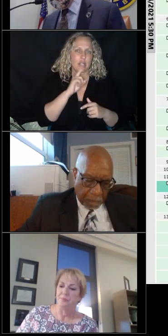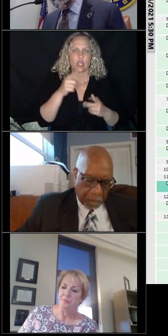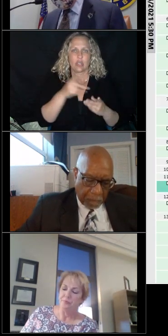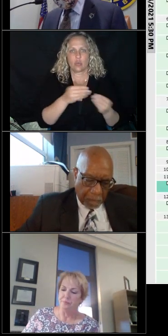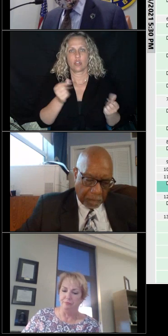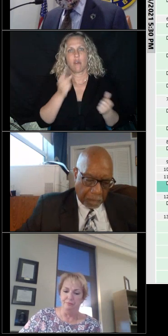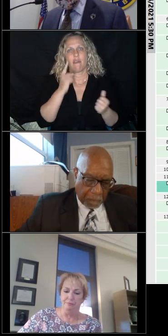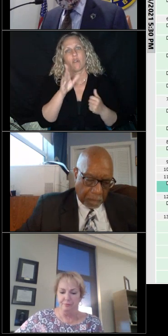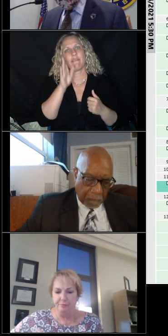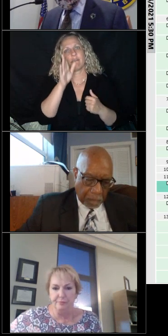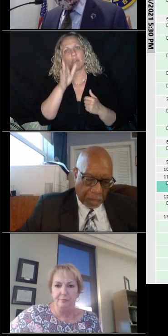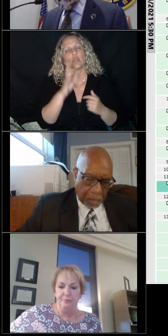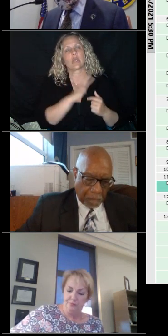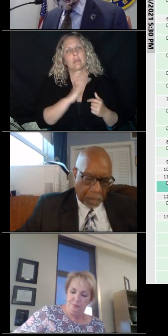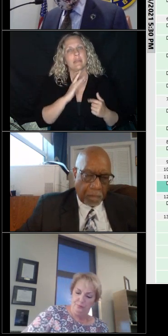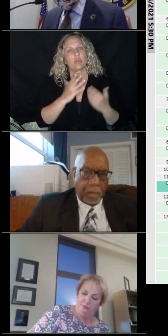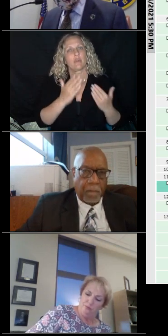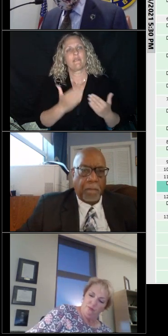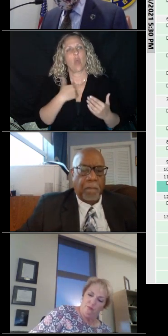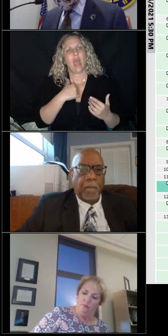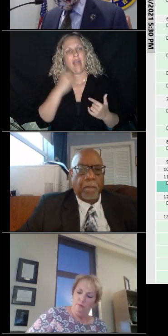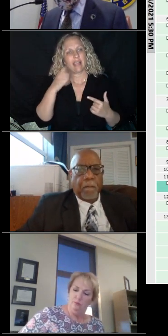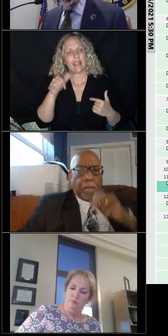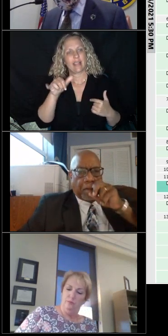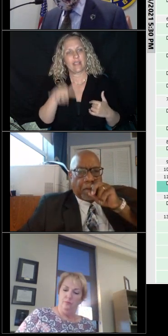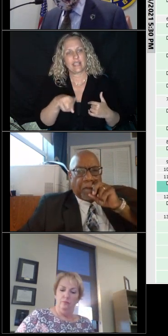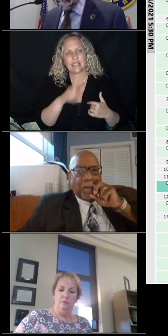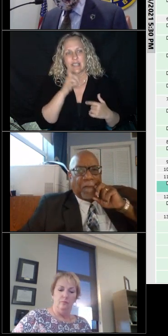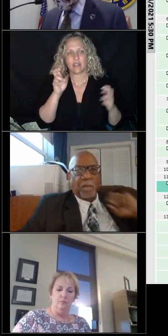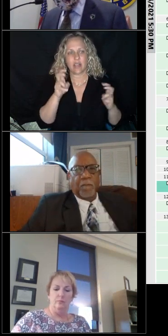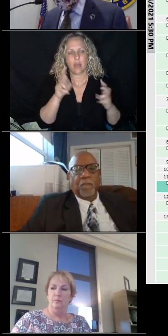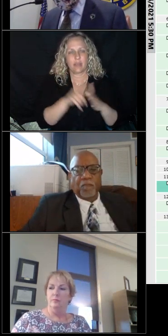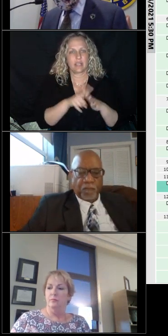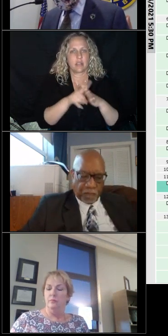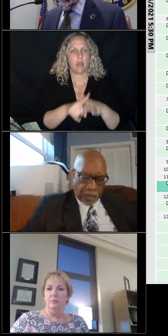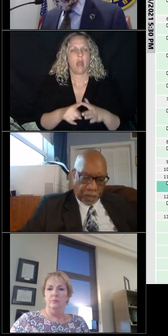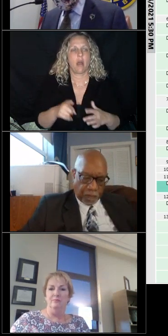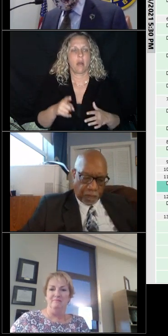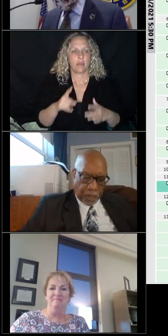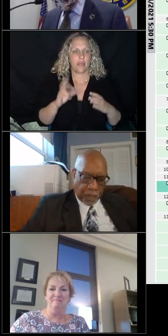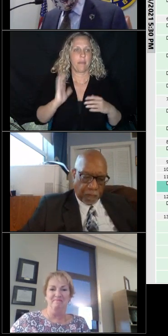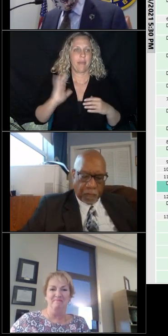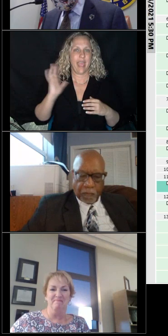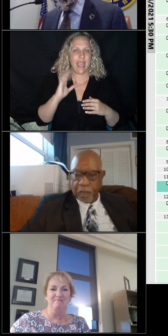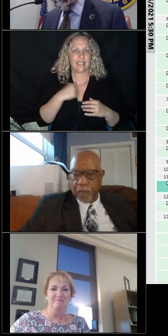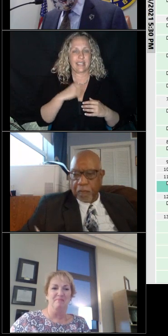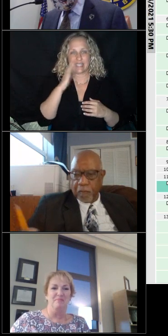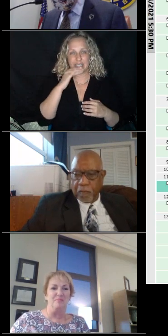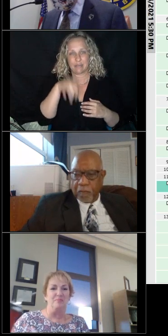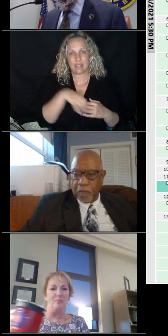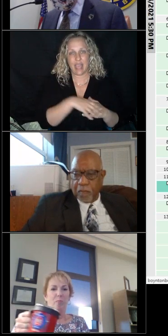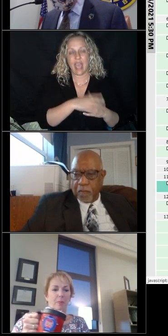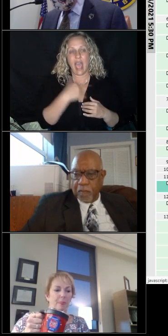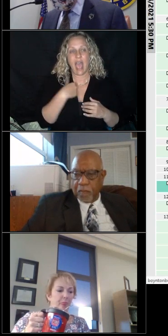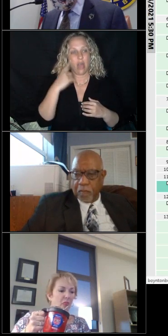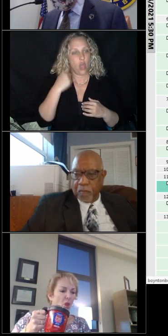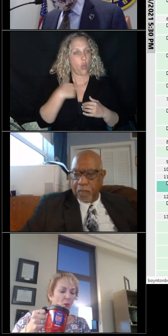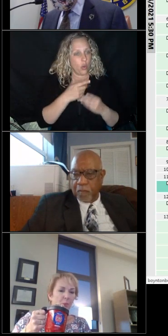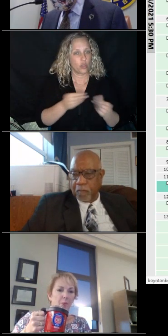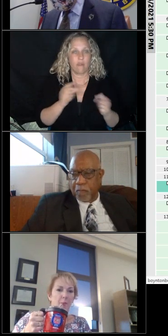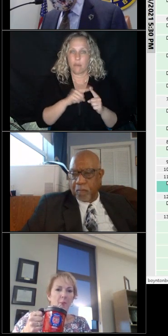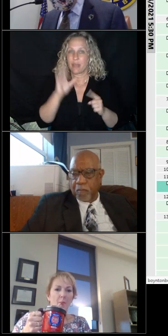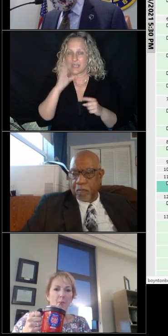resolved for future commissions moving forward. I feel like this isn't a topic that's come up in the past, and it seems that I thought we resolved it, but